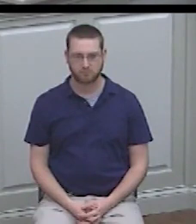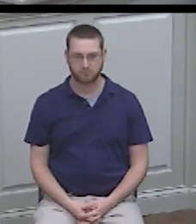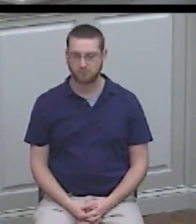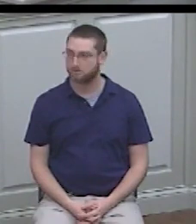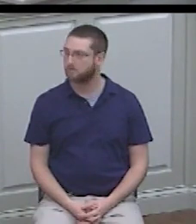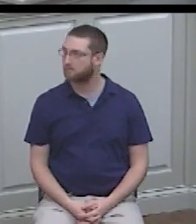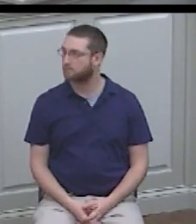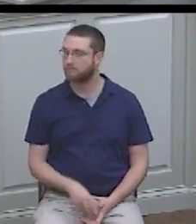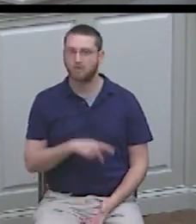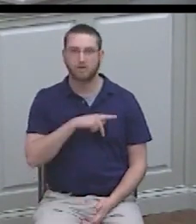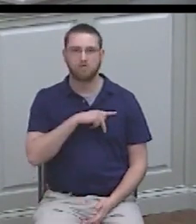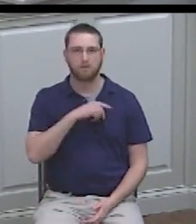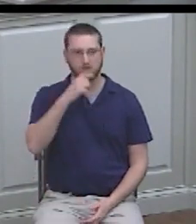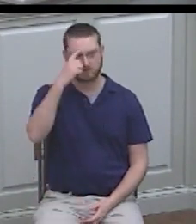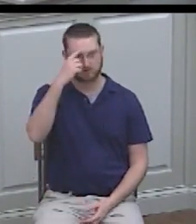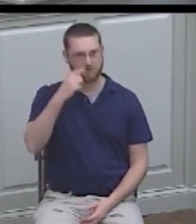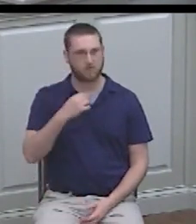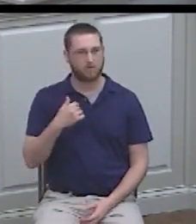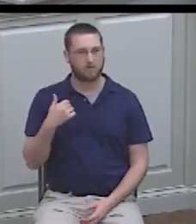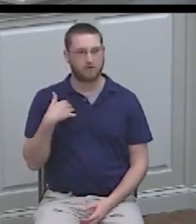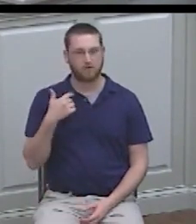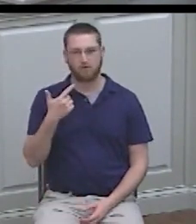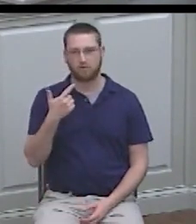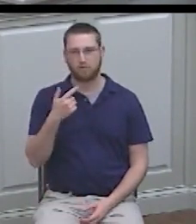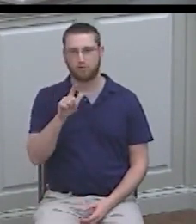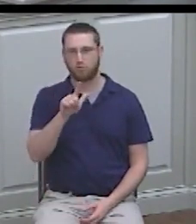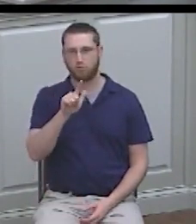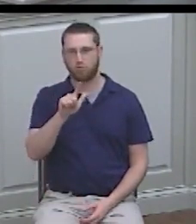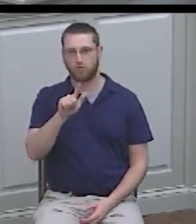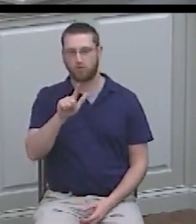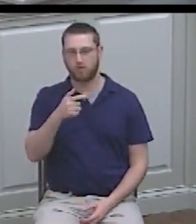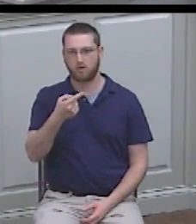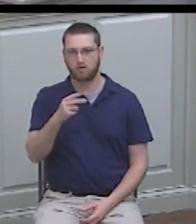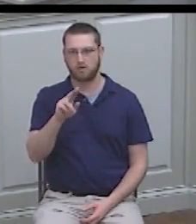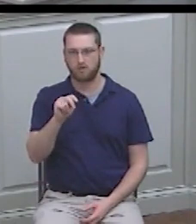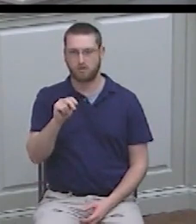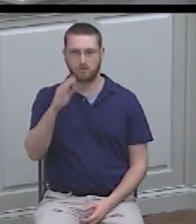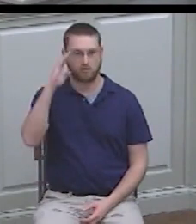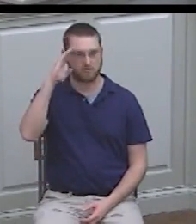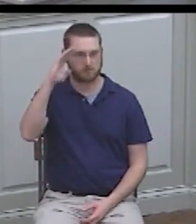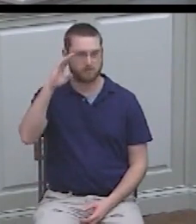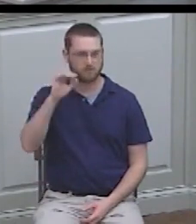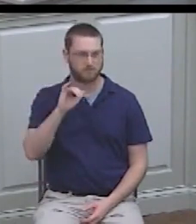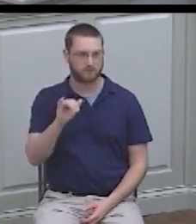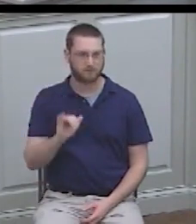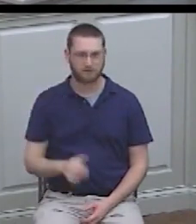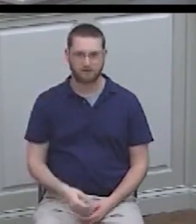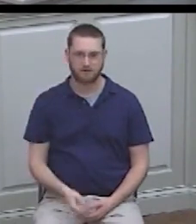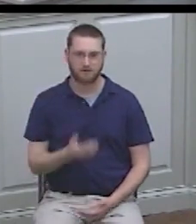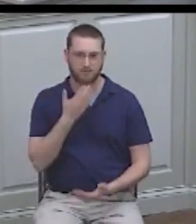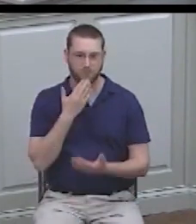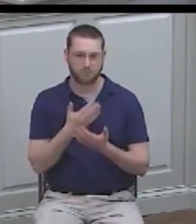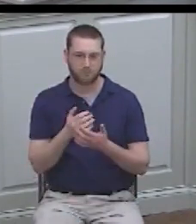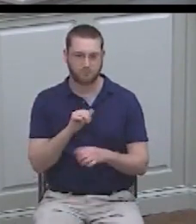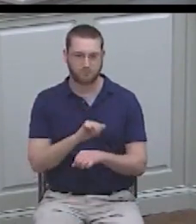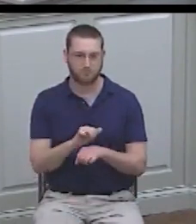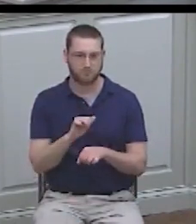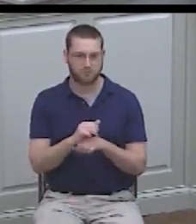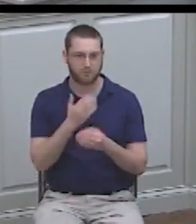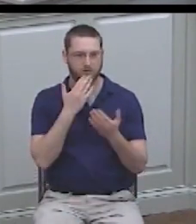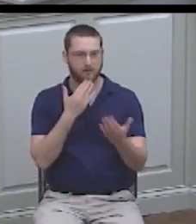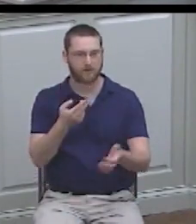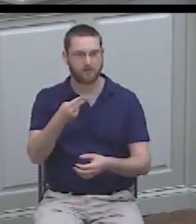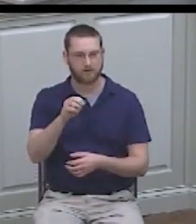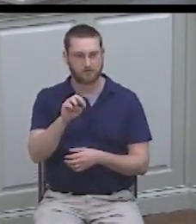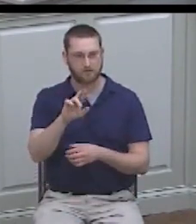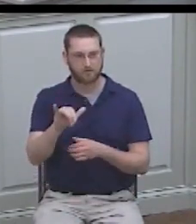I thought we were going to have a 21 gun salute there for a minute. Gee, he got it going on. Thank you, Henry.